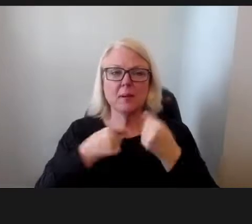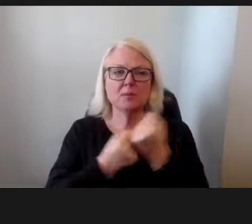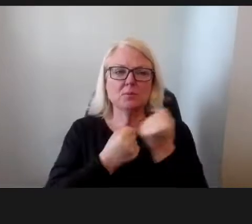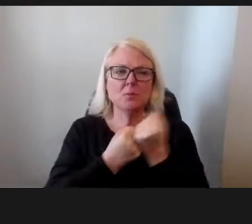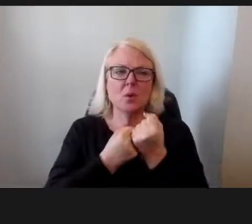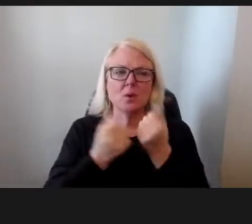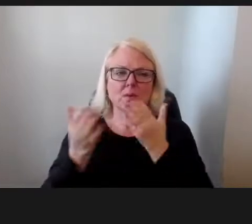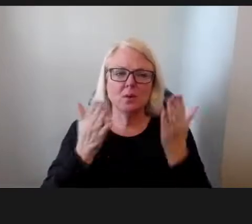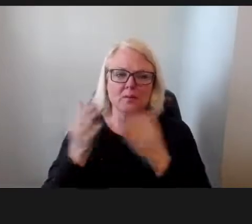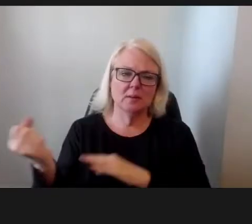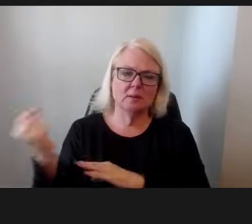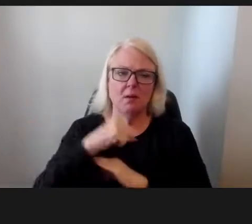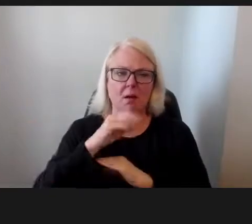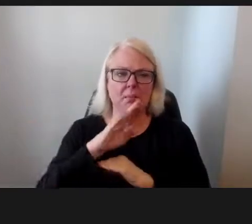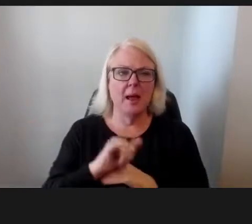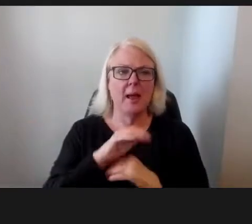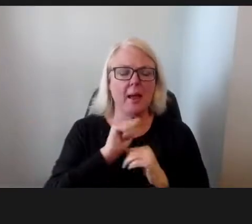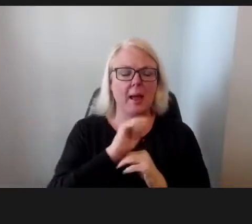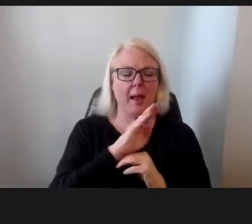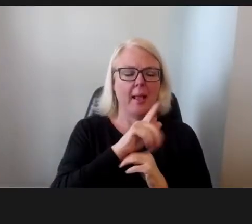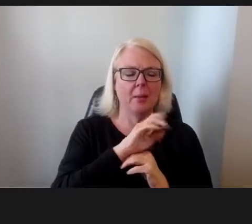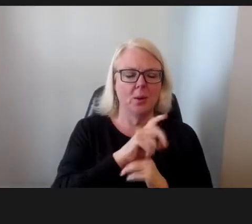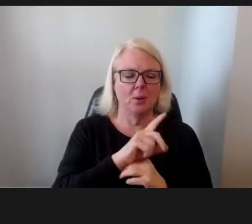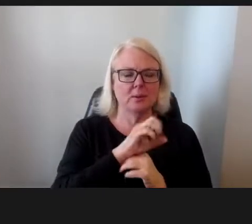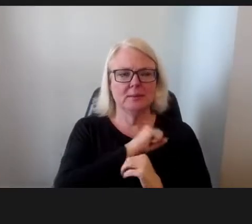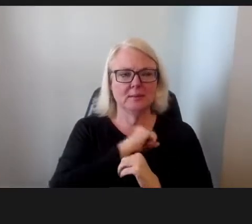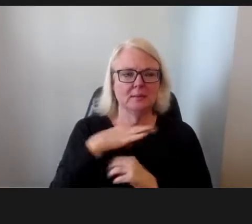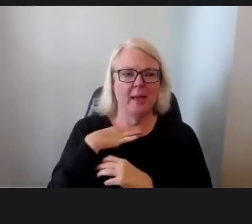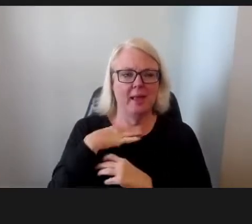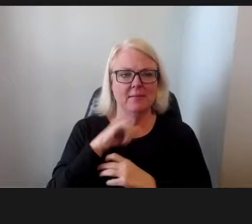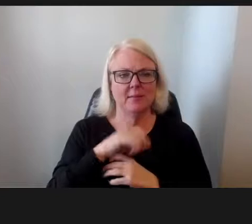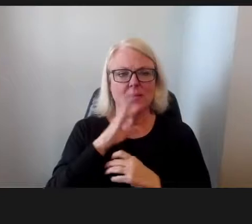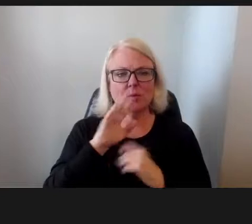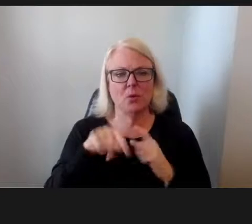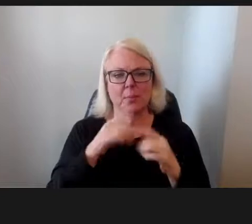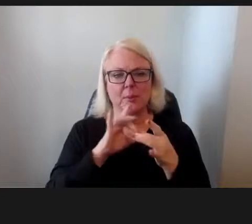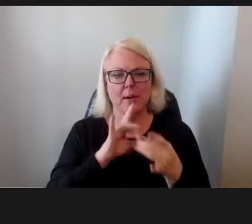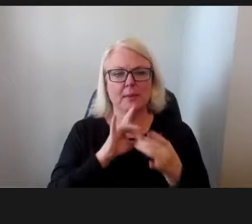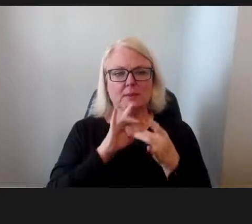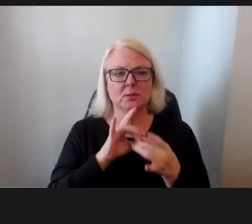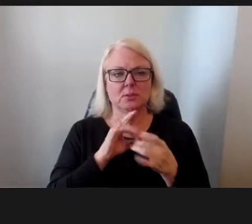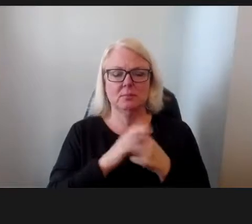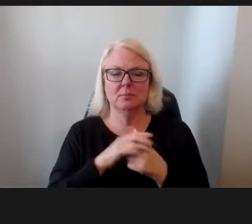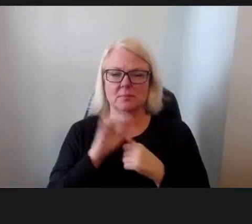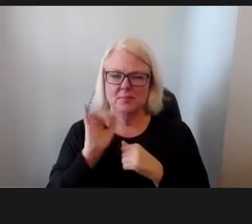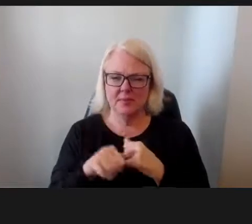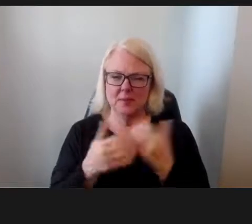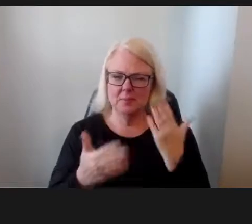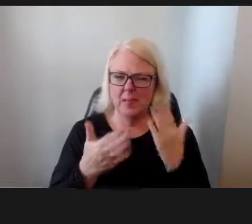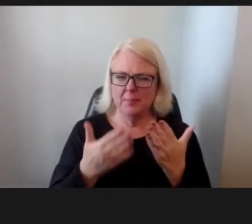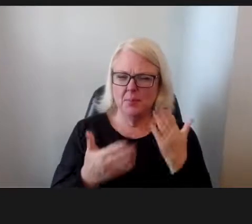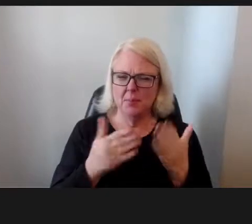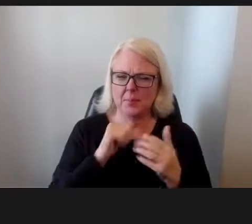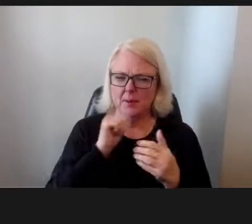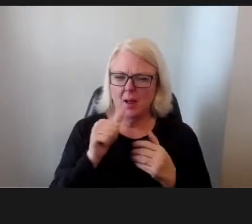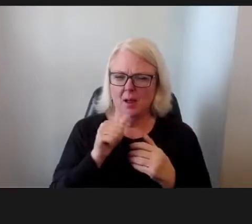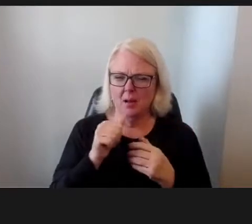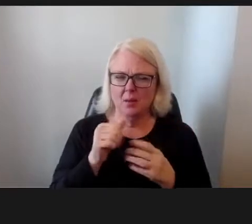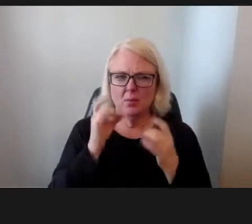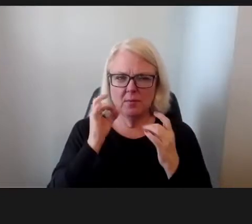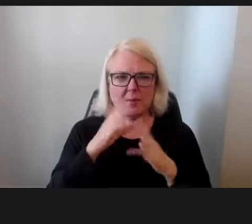being dominated by abled staff, this gets to the dimension of relationships. That may or may not be a horrific